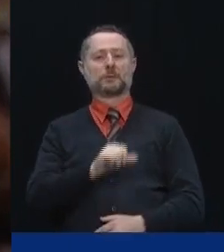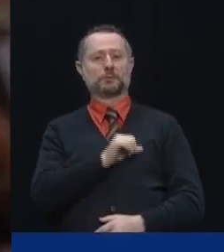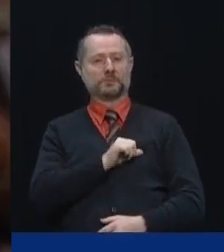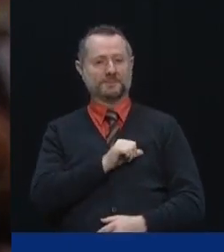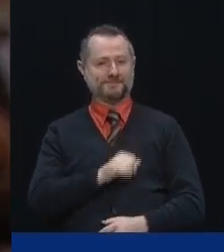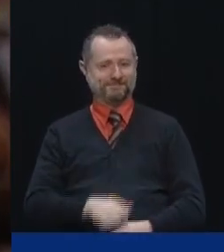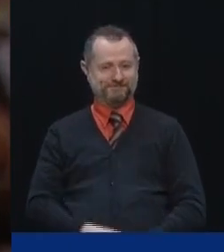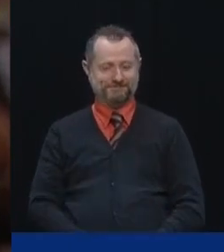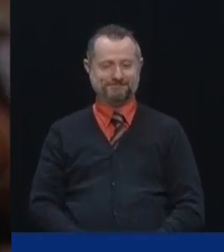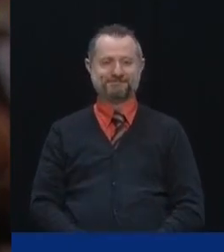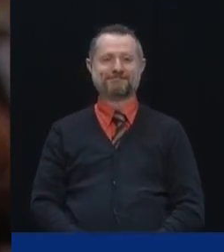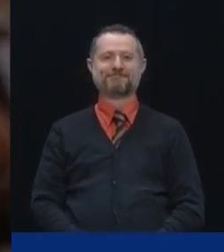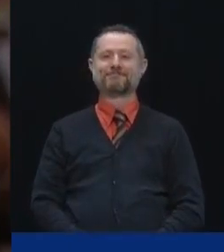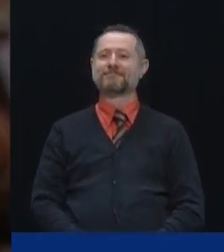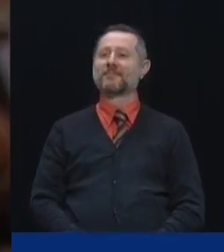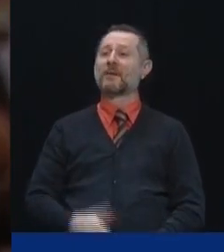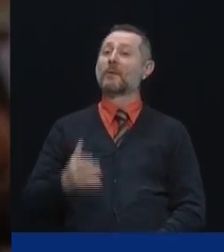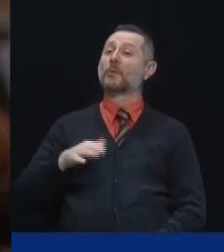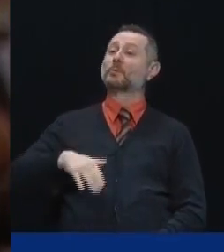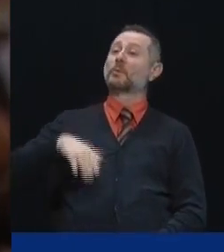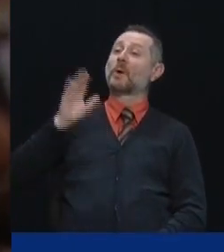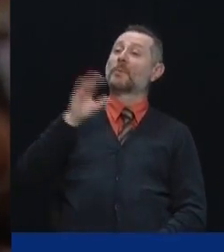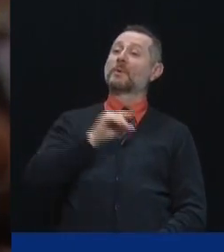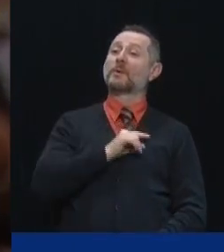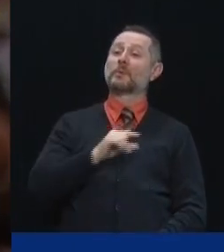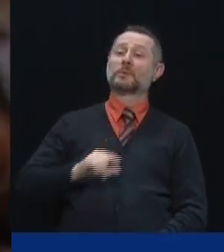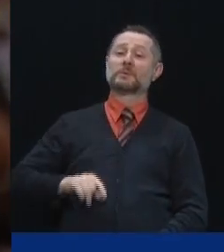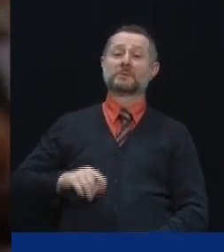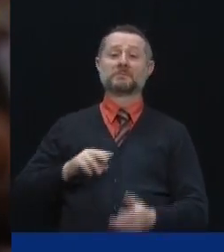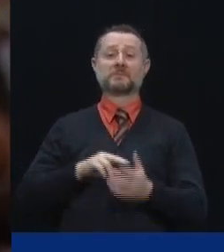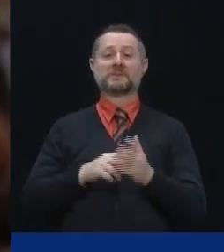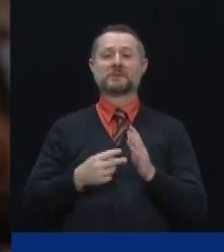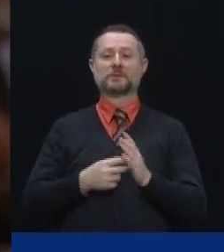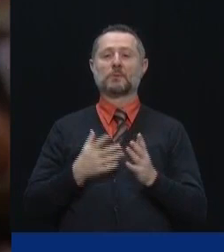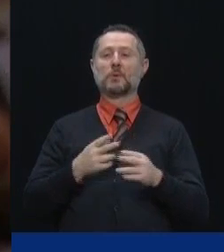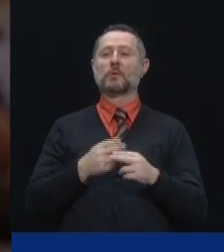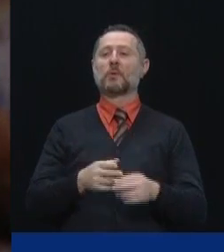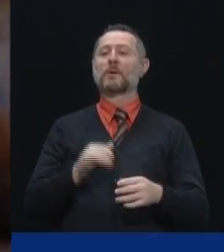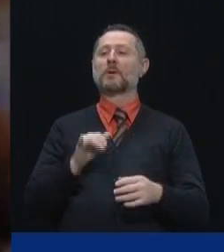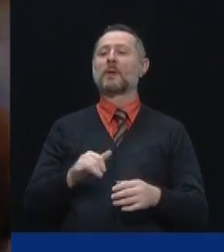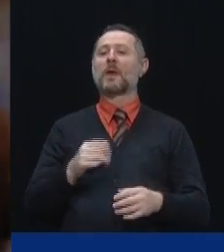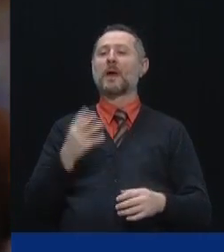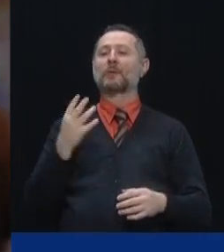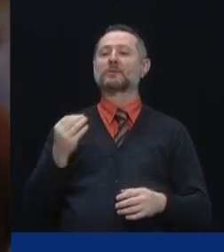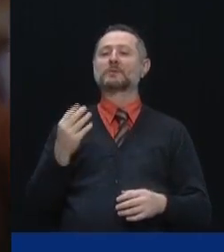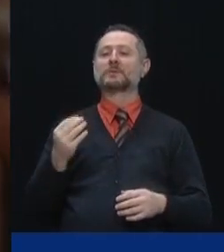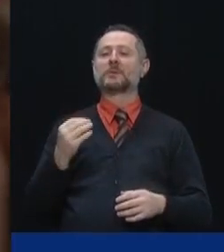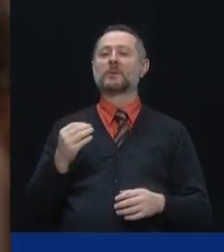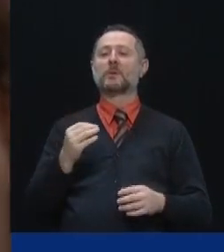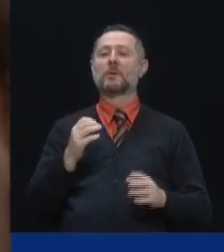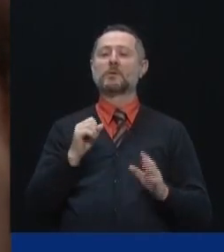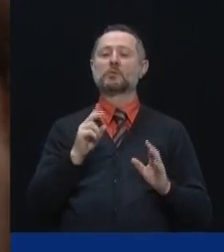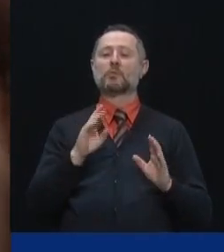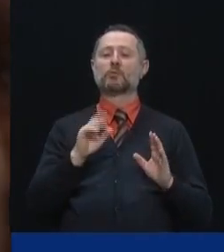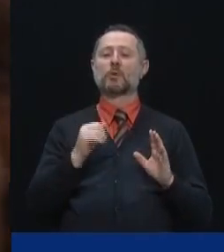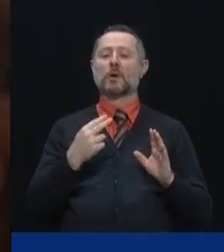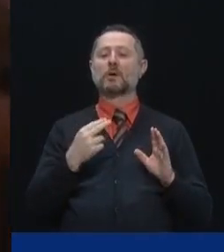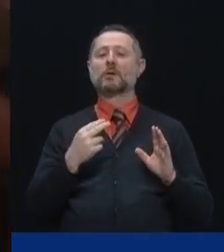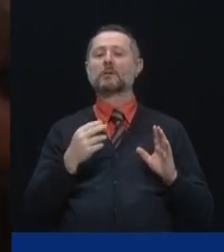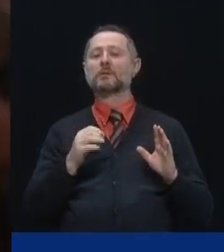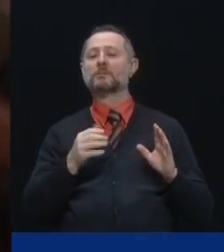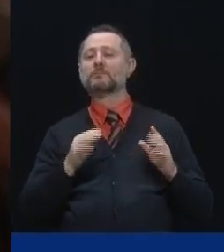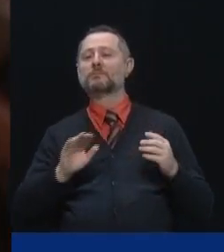know, you grow up in Queens, you grow up in an outer borough. What is Queens? It's an outer borough.